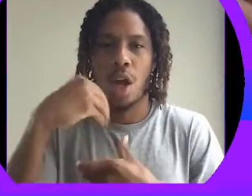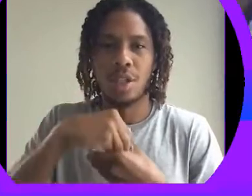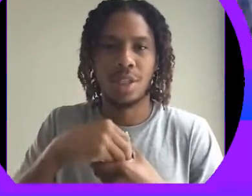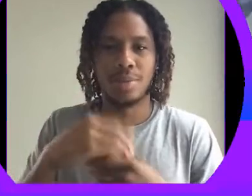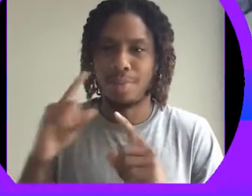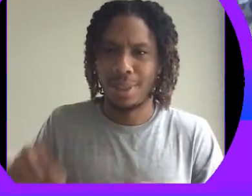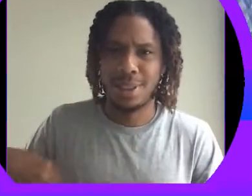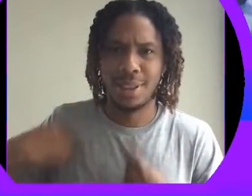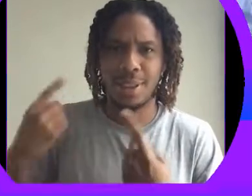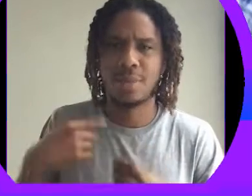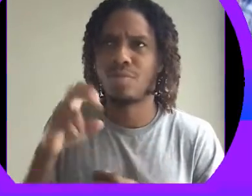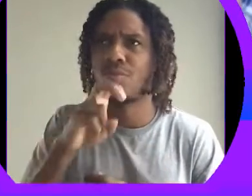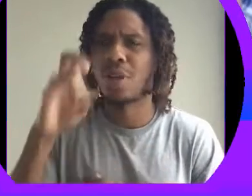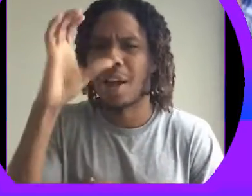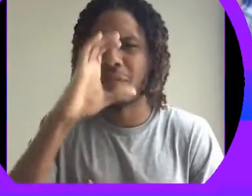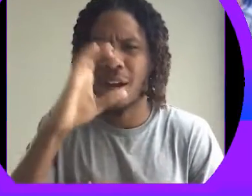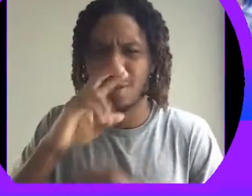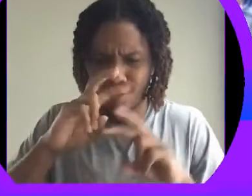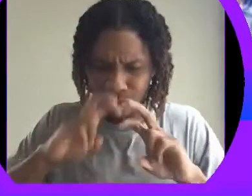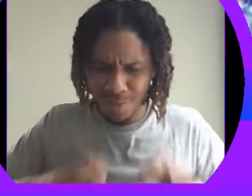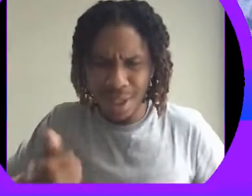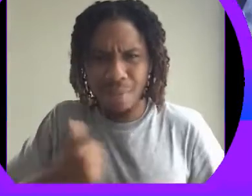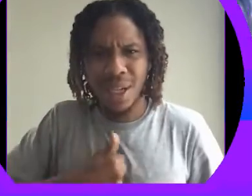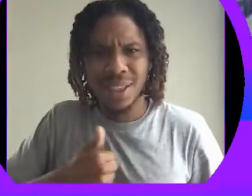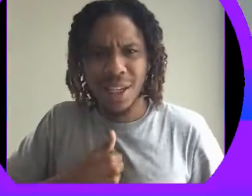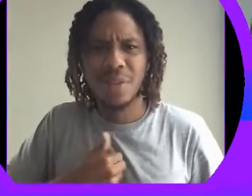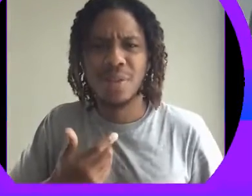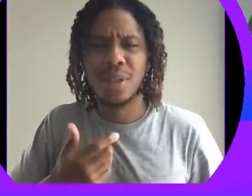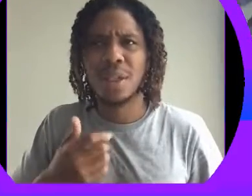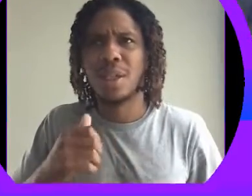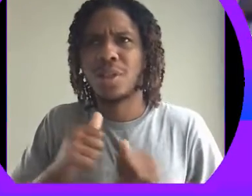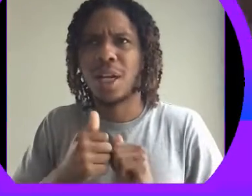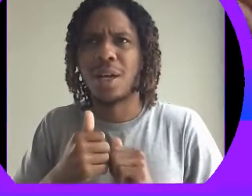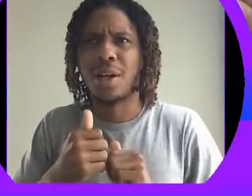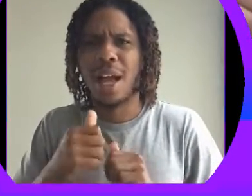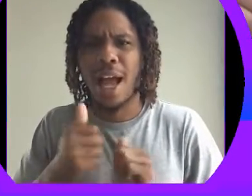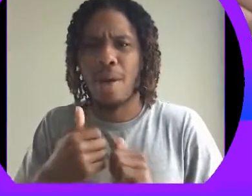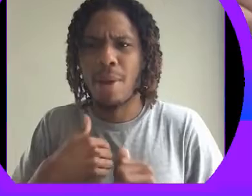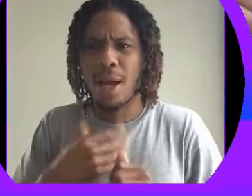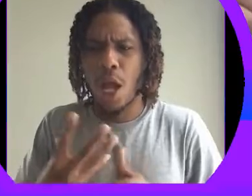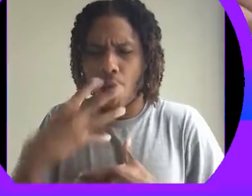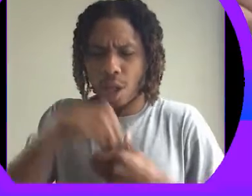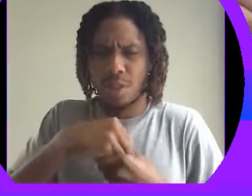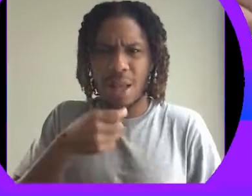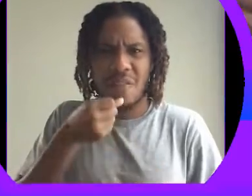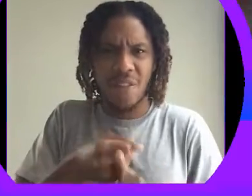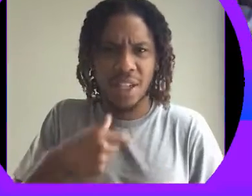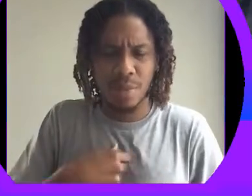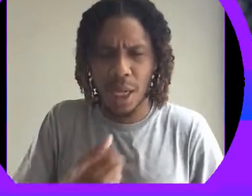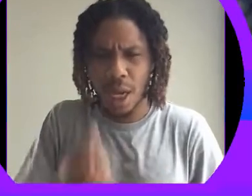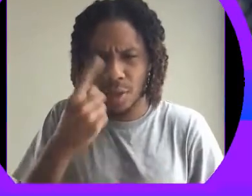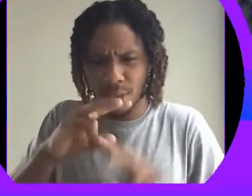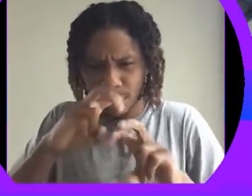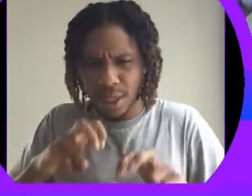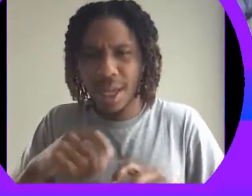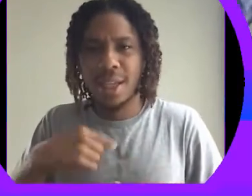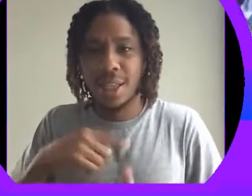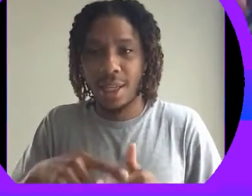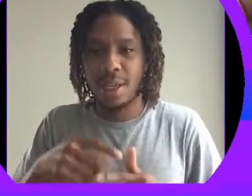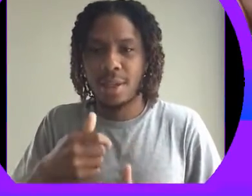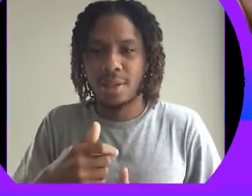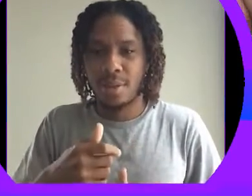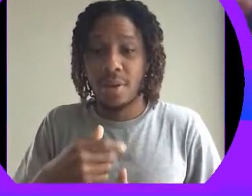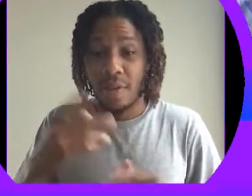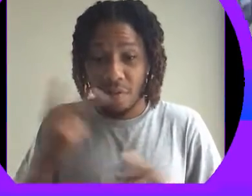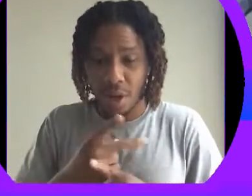since then, I've been on a journey to find myself and understand how my autism affects me and understand it, and then help